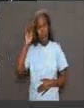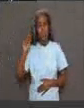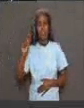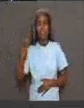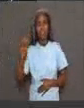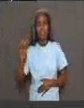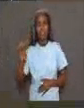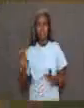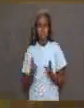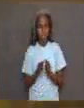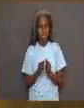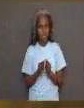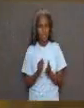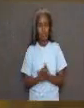subsets.